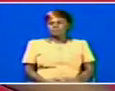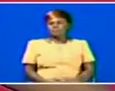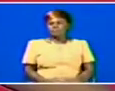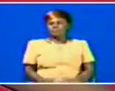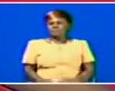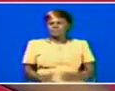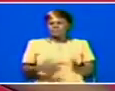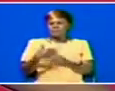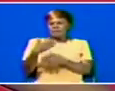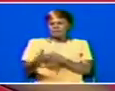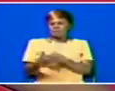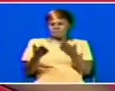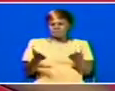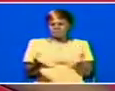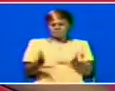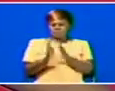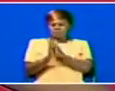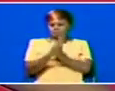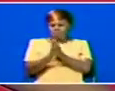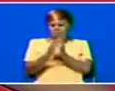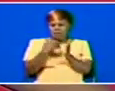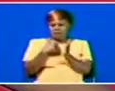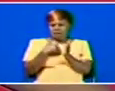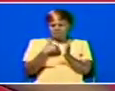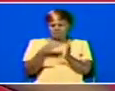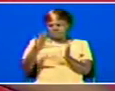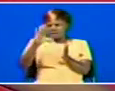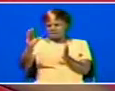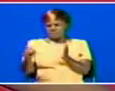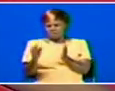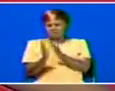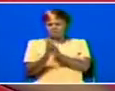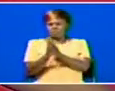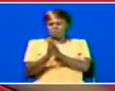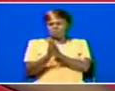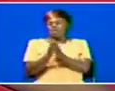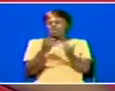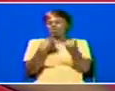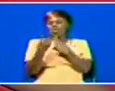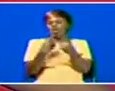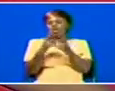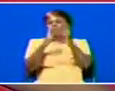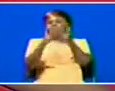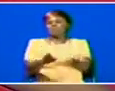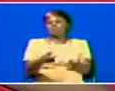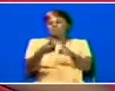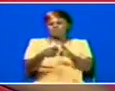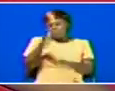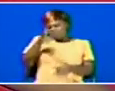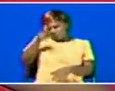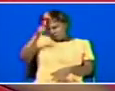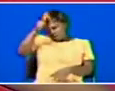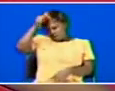Good. So immediately after this bulletin, we'll have Bottom Line Africa, and we'll be talking a little bit about that report that came from Libya